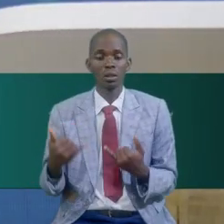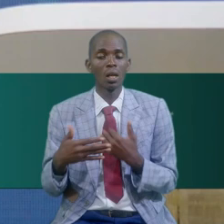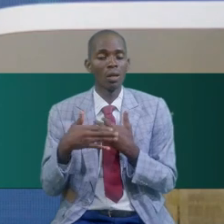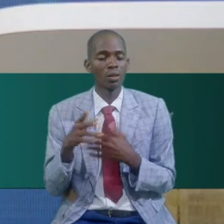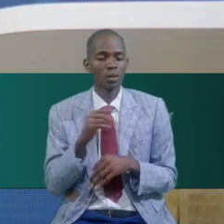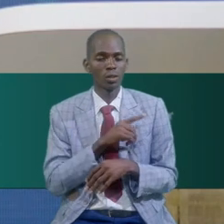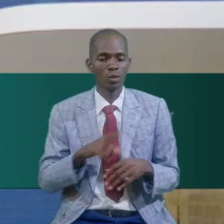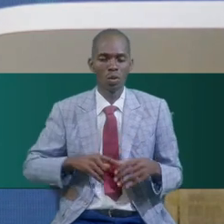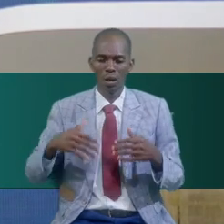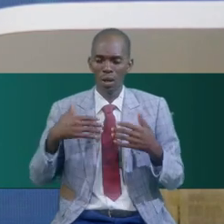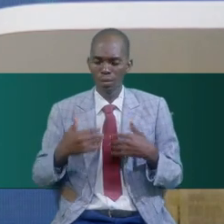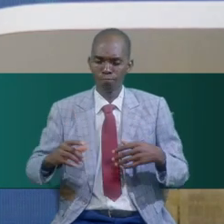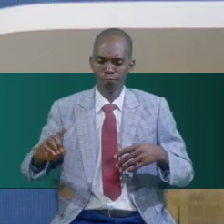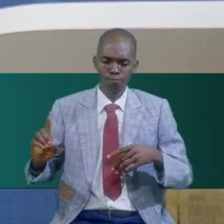him,